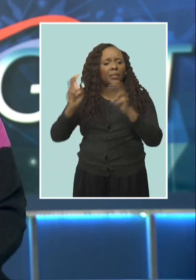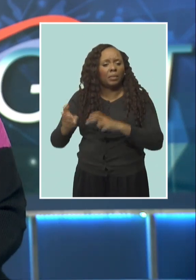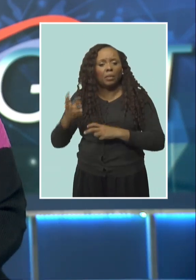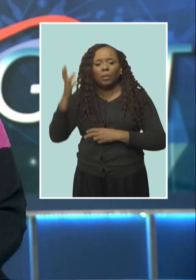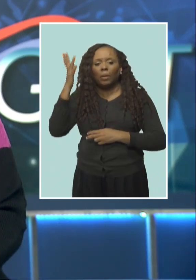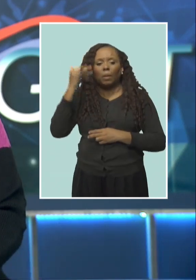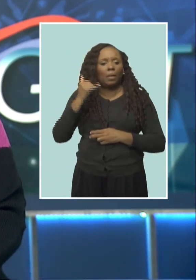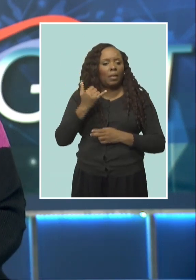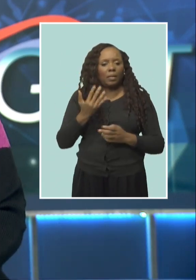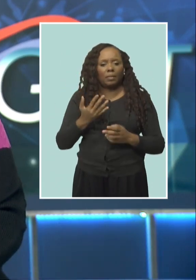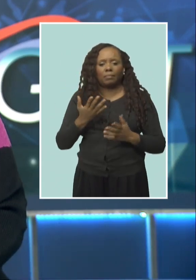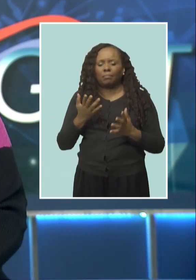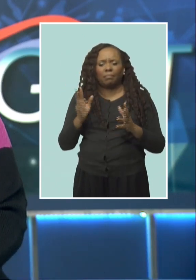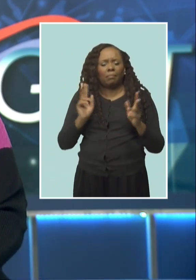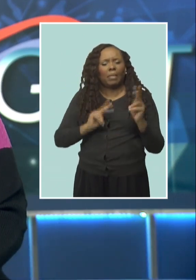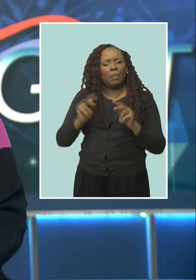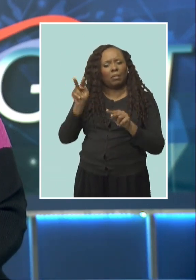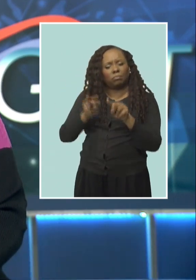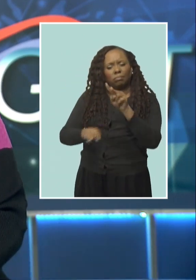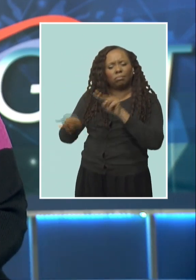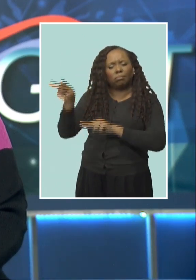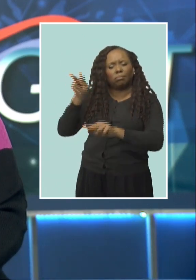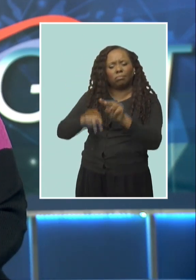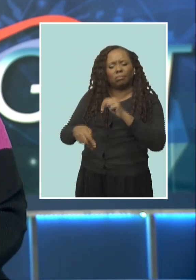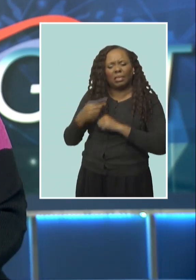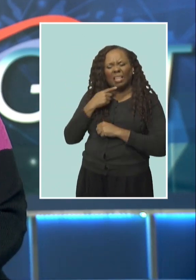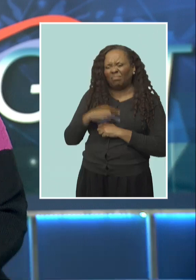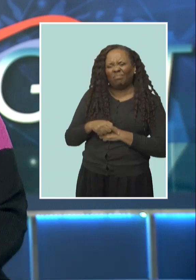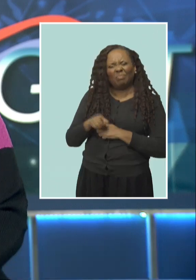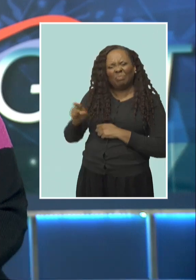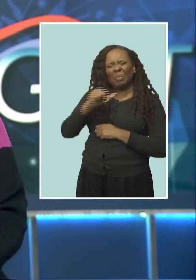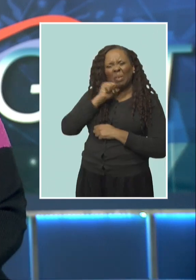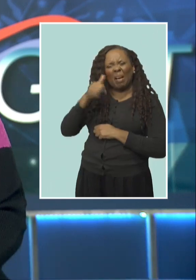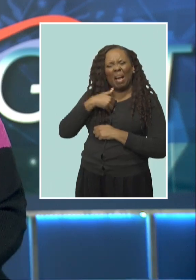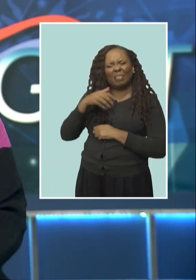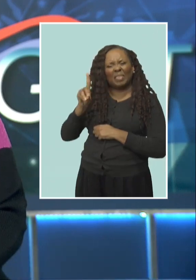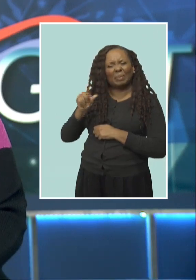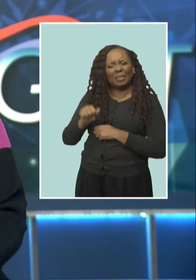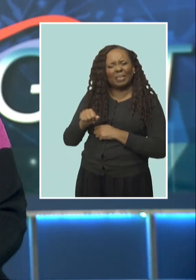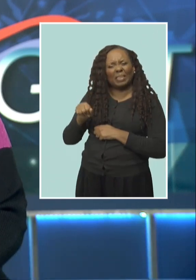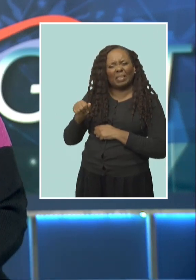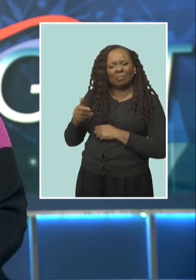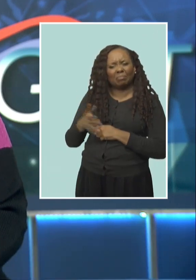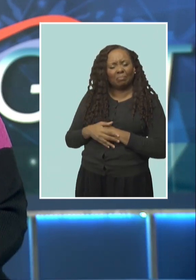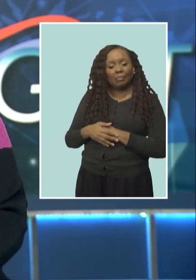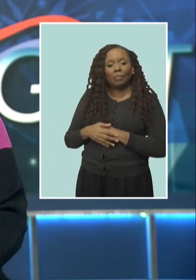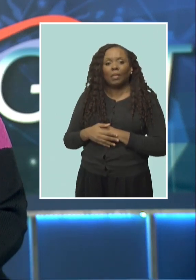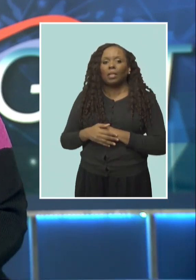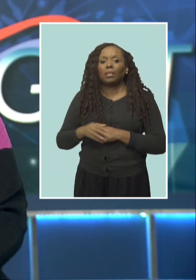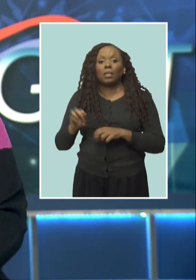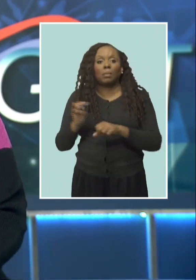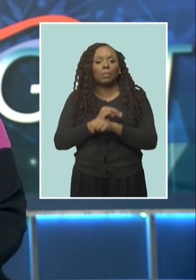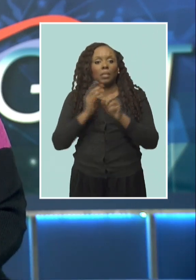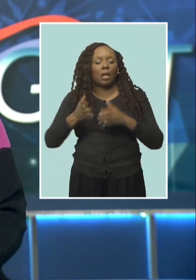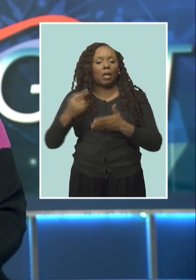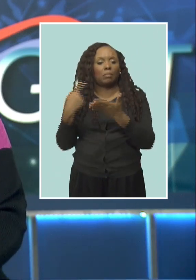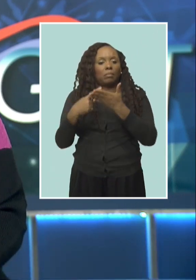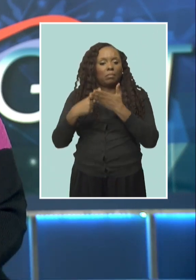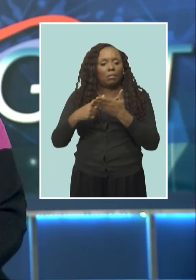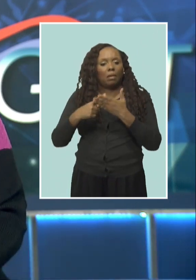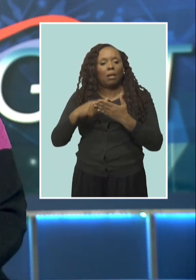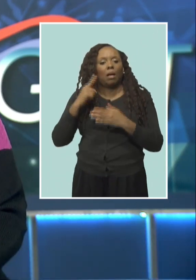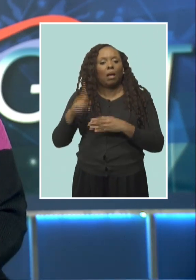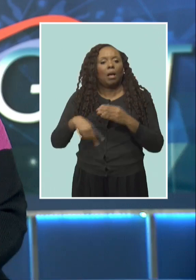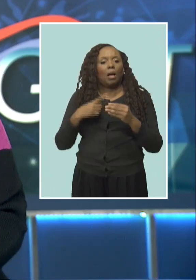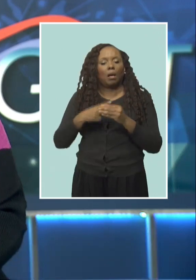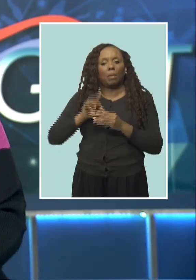their cognitive disability is not easy to assess. Minister Humphrey's comments came as debate continued on the